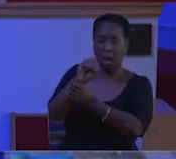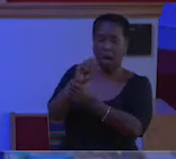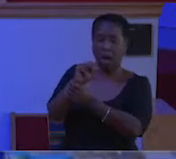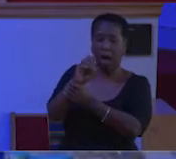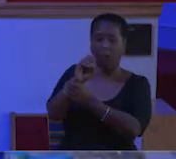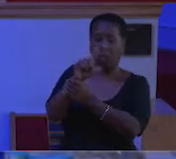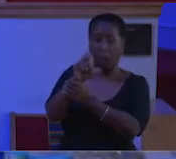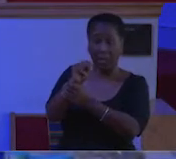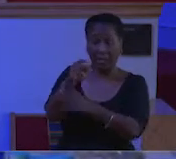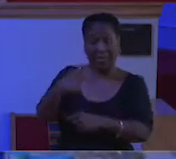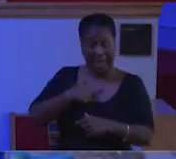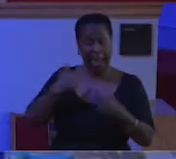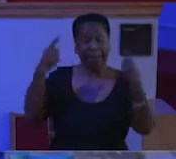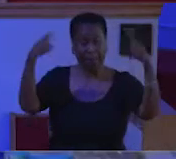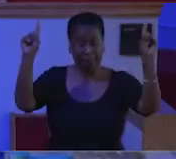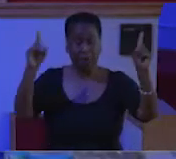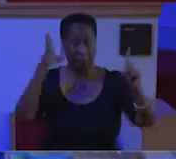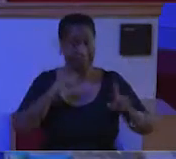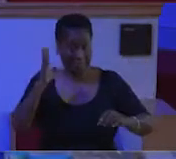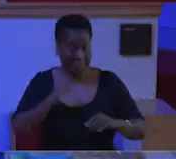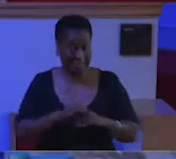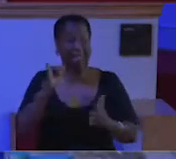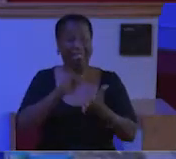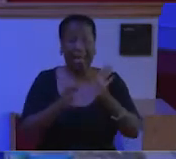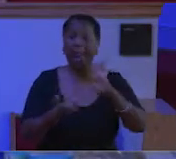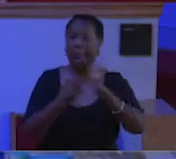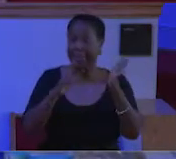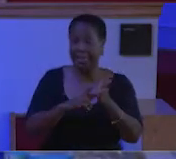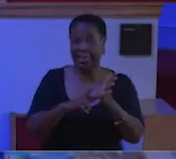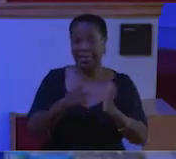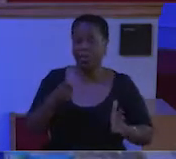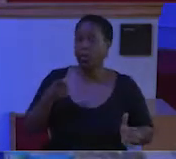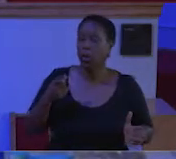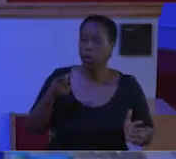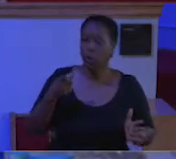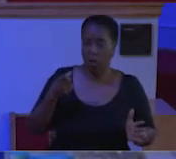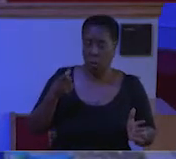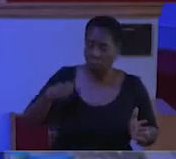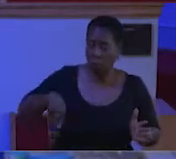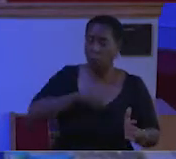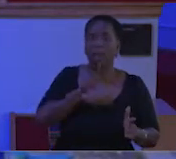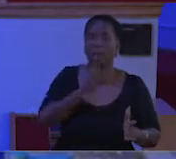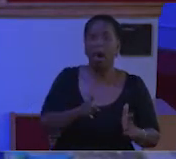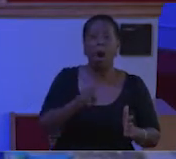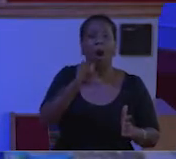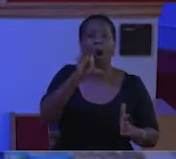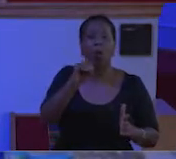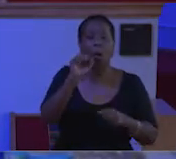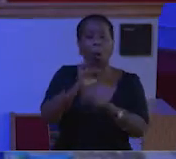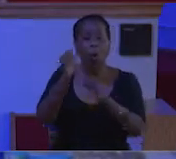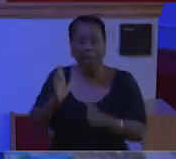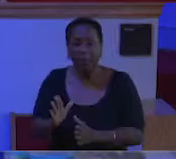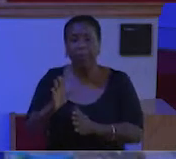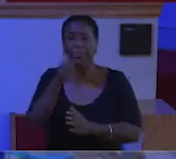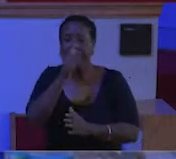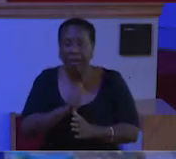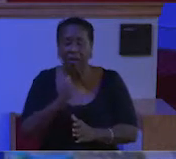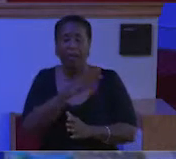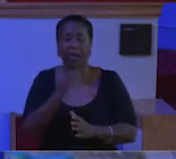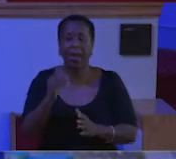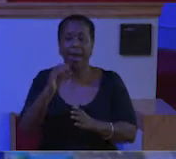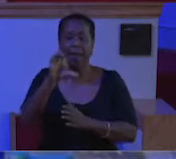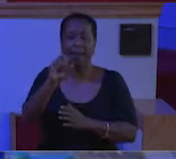am experiencing, that means we are co-laborers in suffering and in